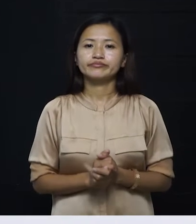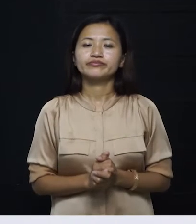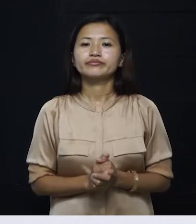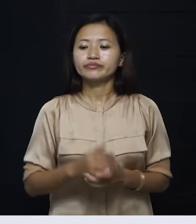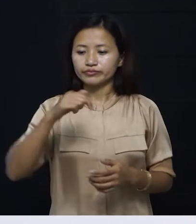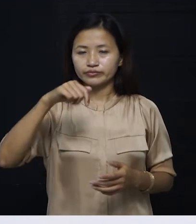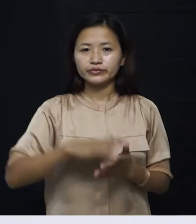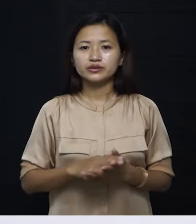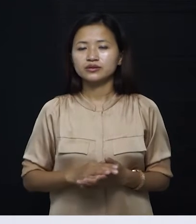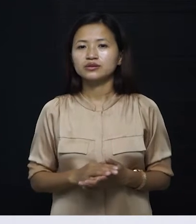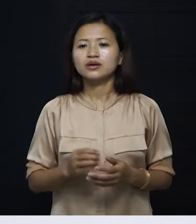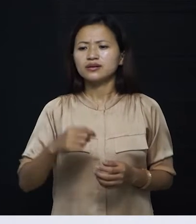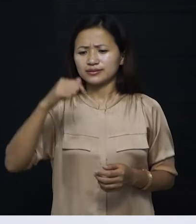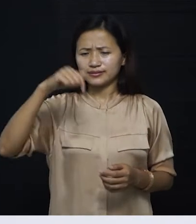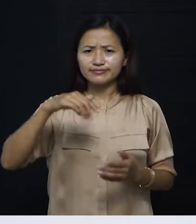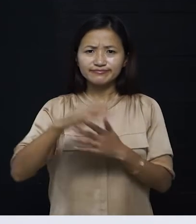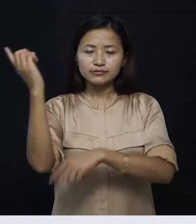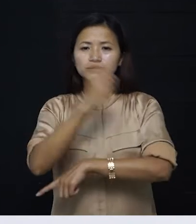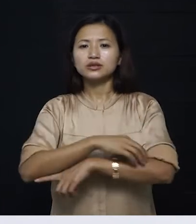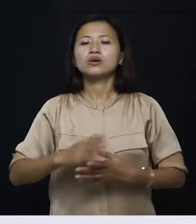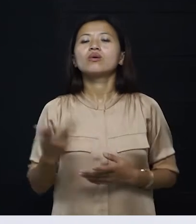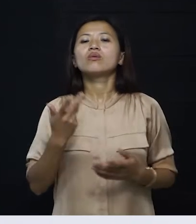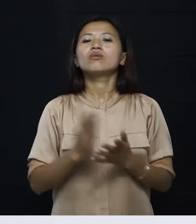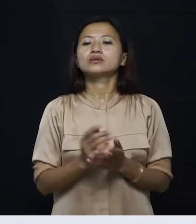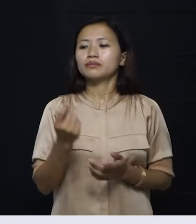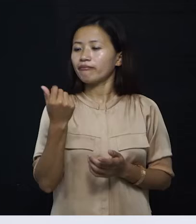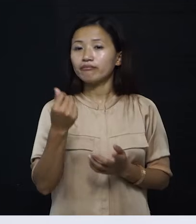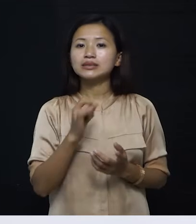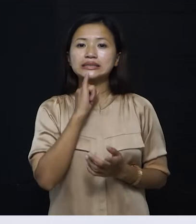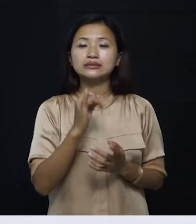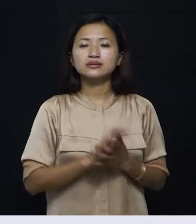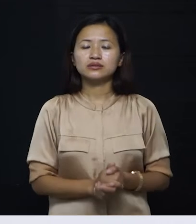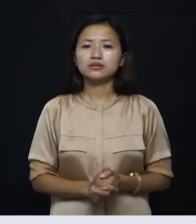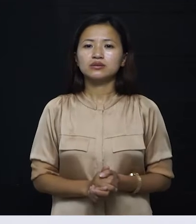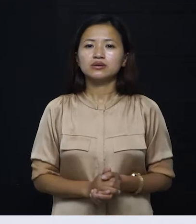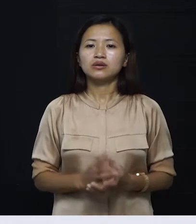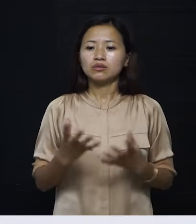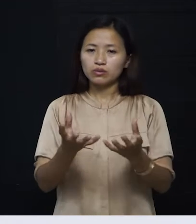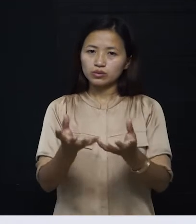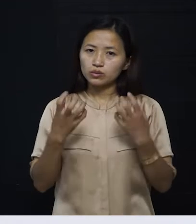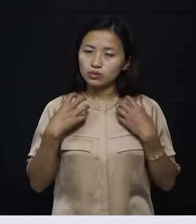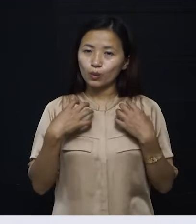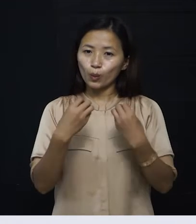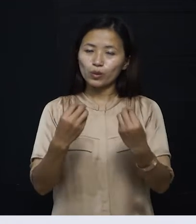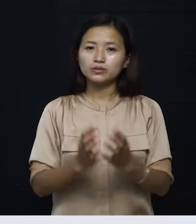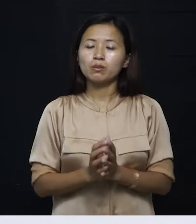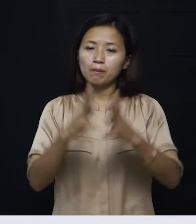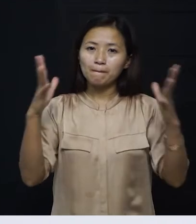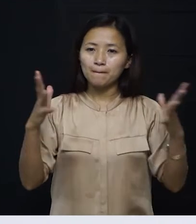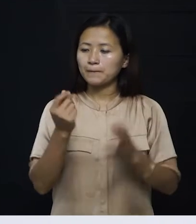So now in the modern day, as I've said, we all know what money is, isn't it? We all want more money, if I'm not